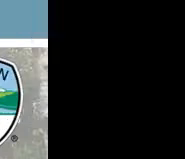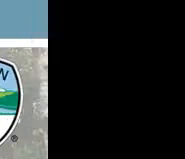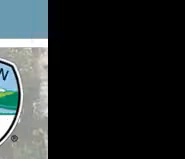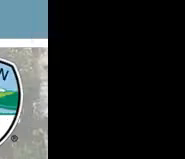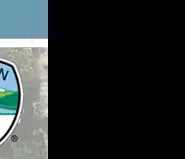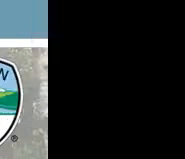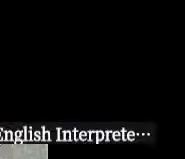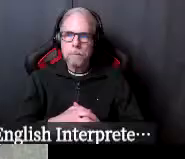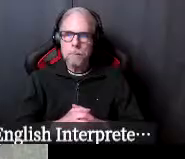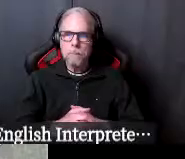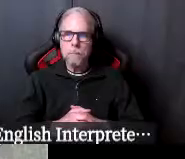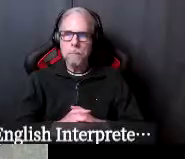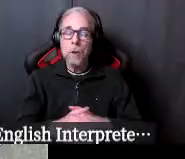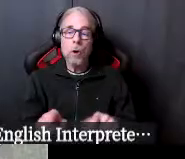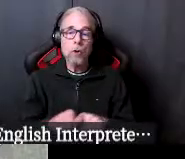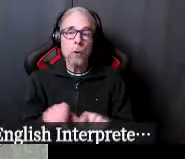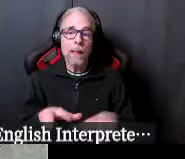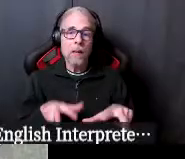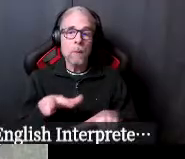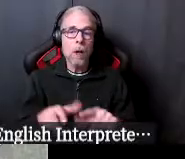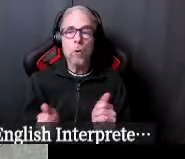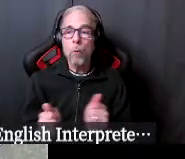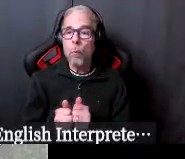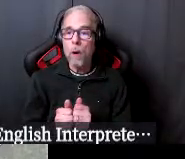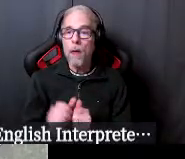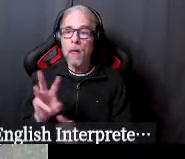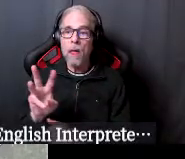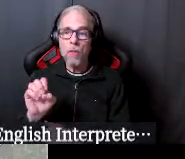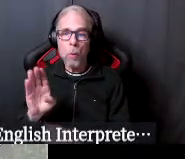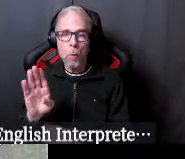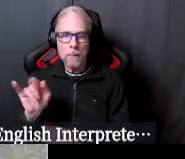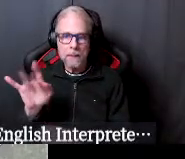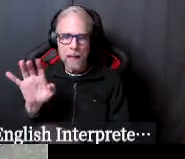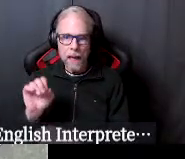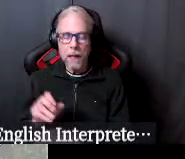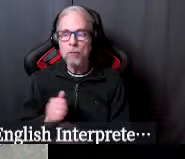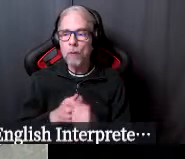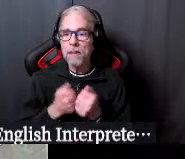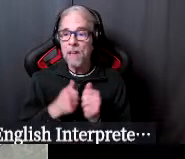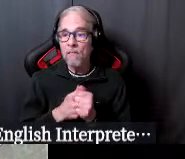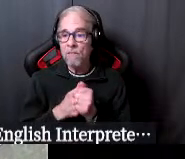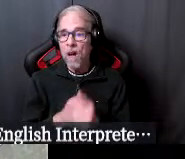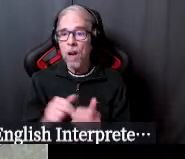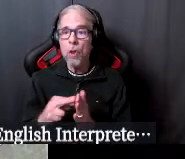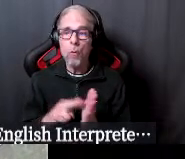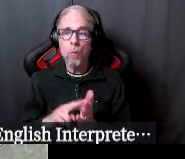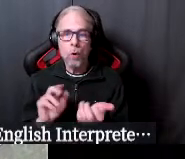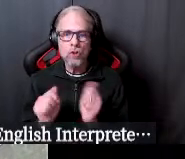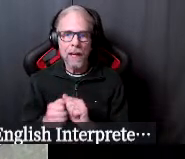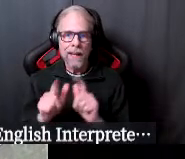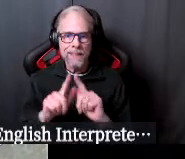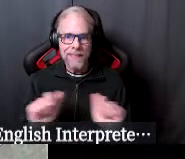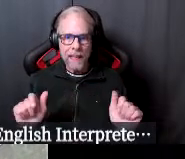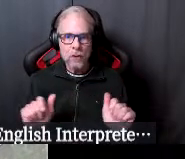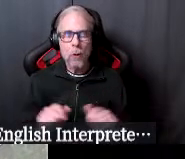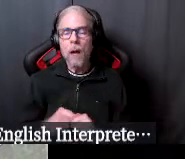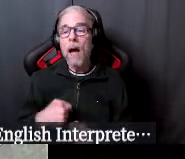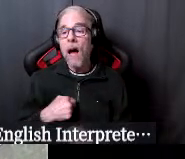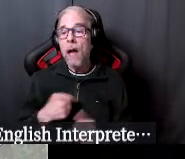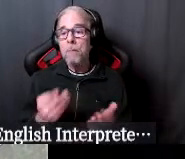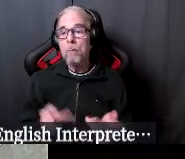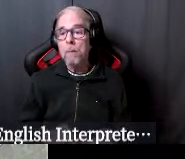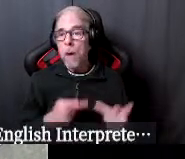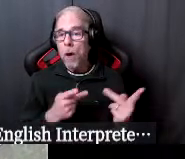bit clunky as far as the website to follow the rule changes, etc. I would propose